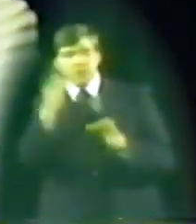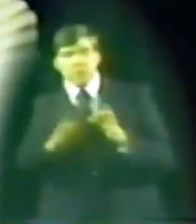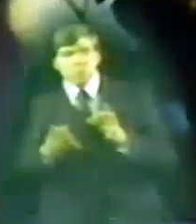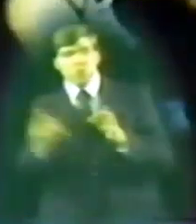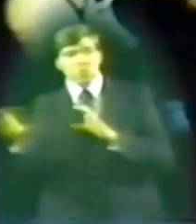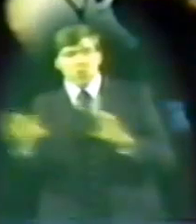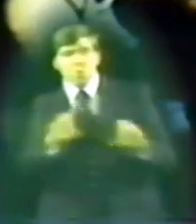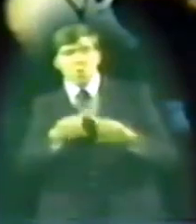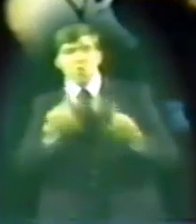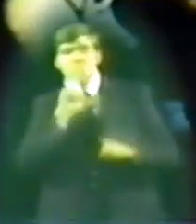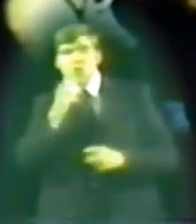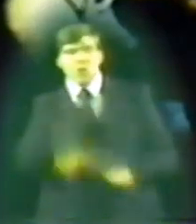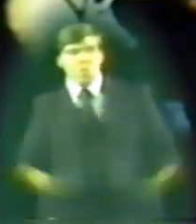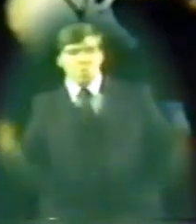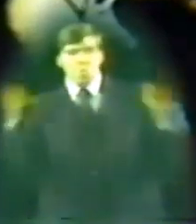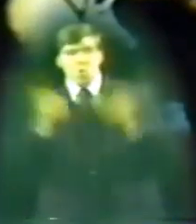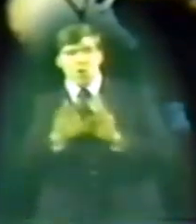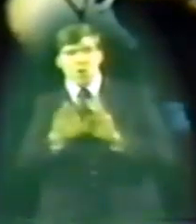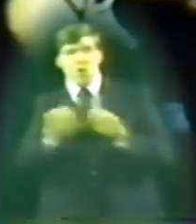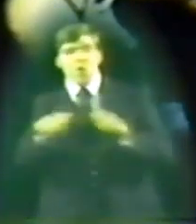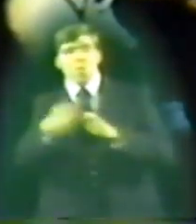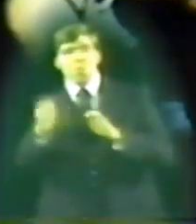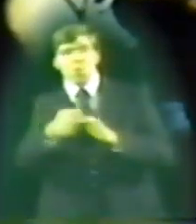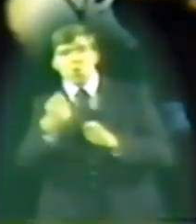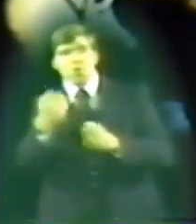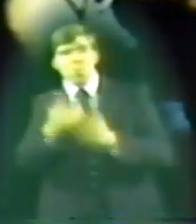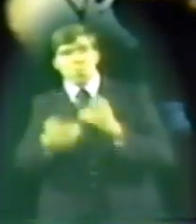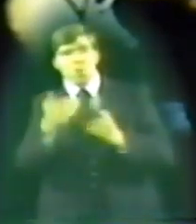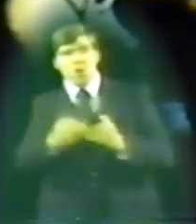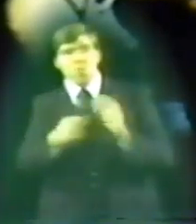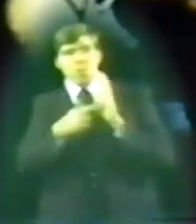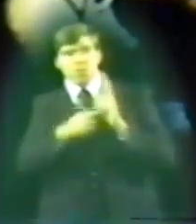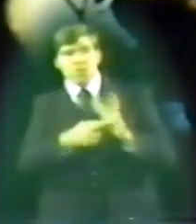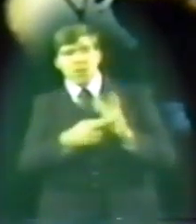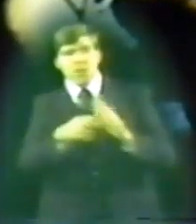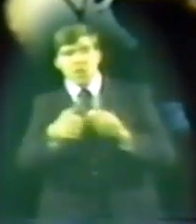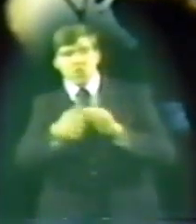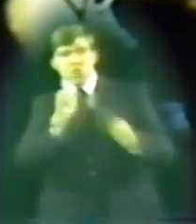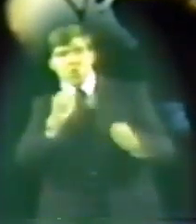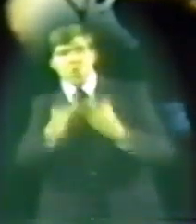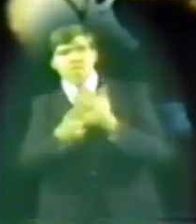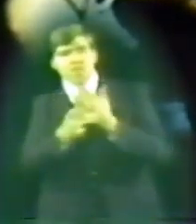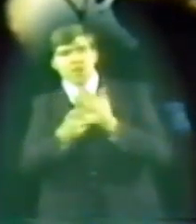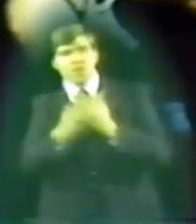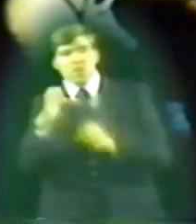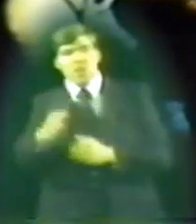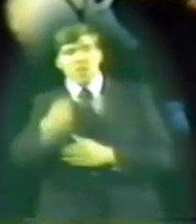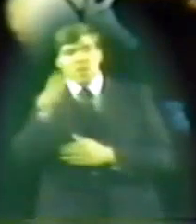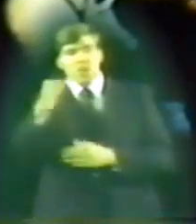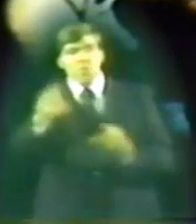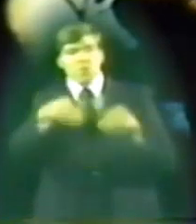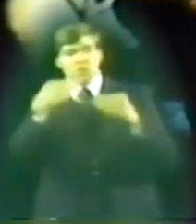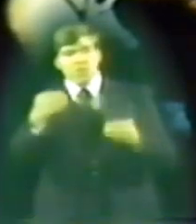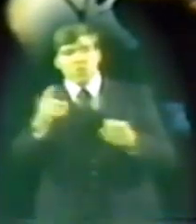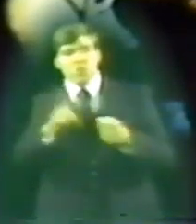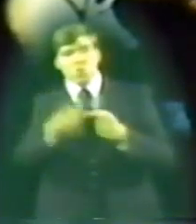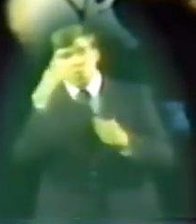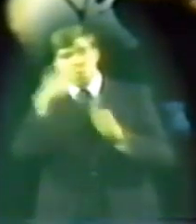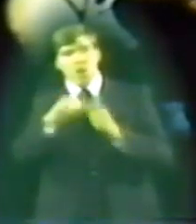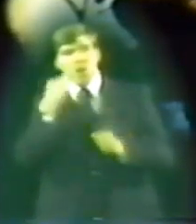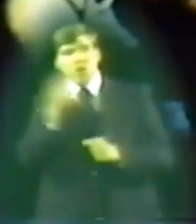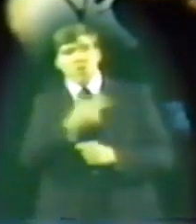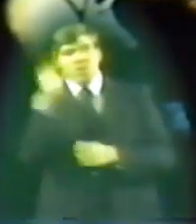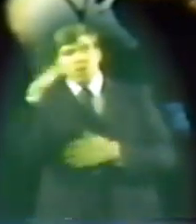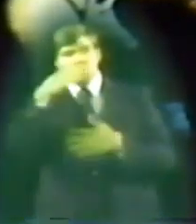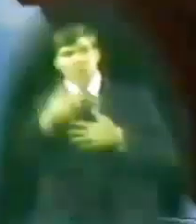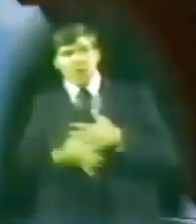significant. The broken bread symbolized his torn flesh. The cup was given to remind us of his blood shed for the remission of our